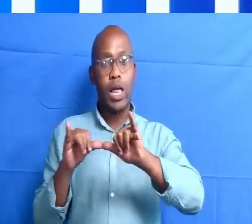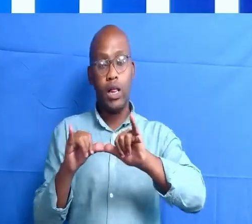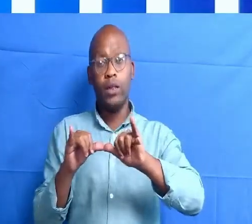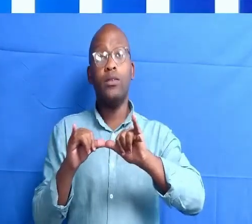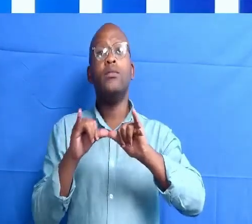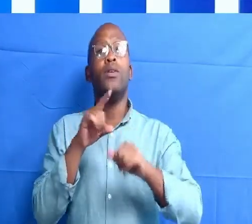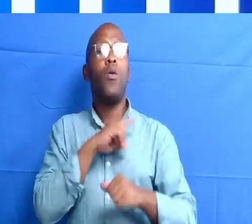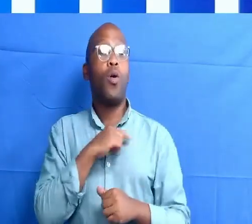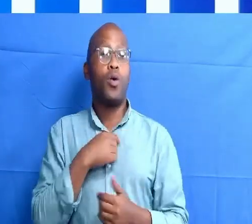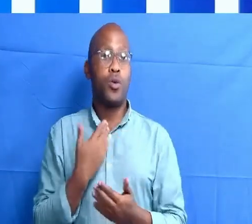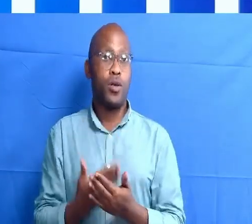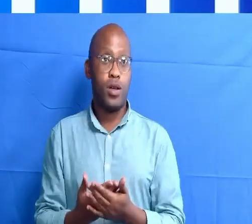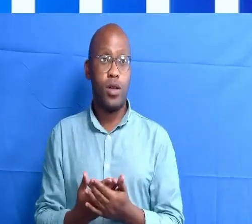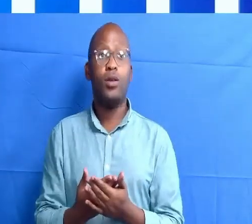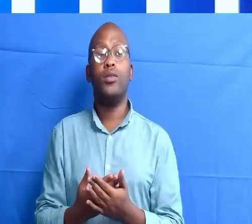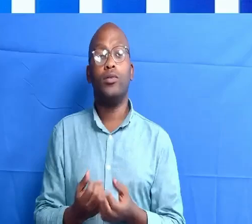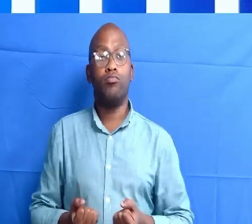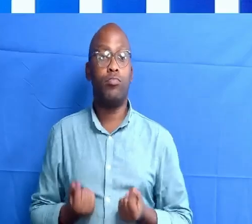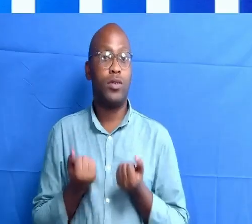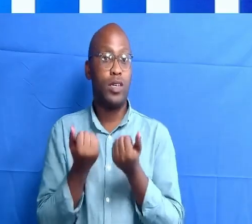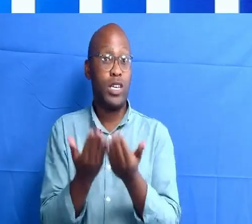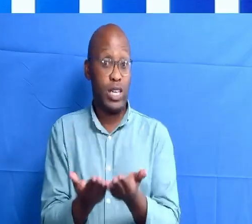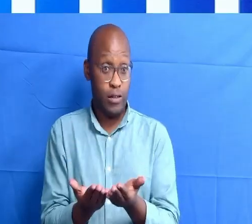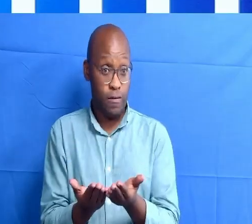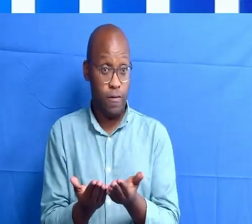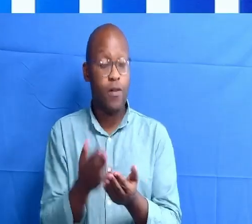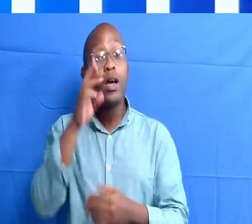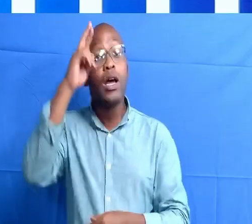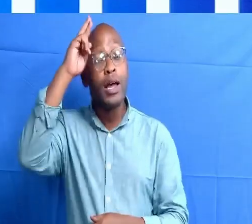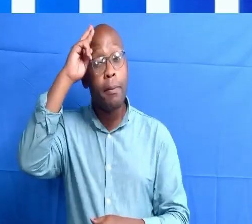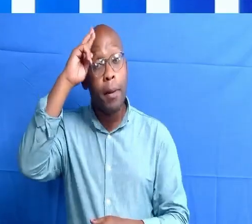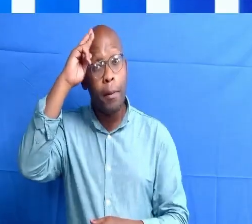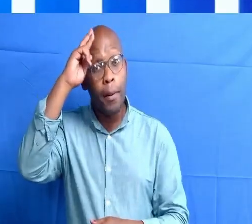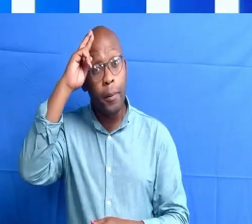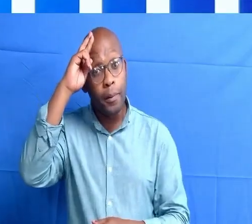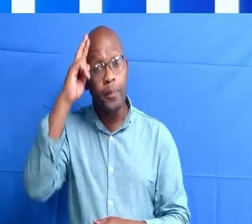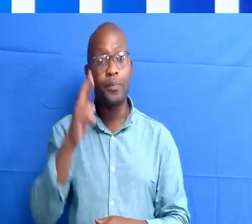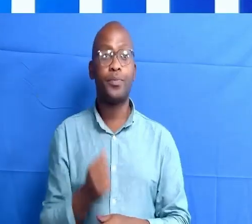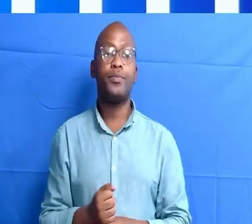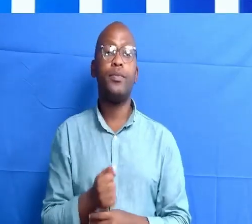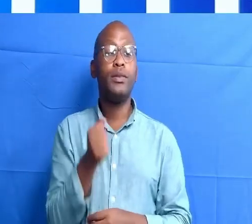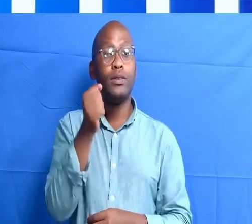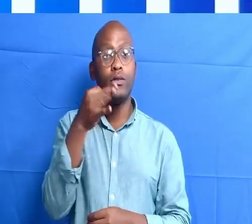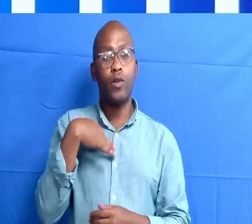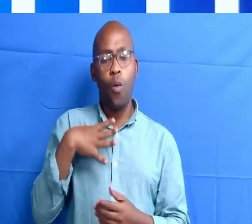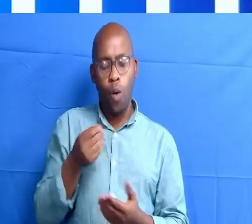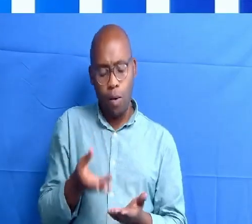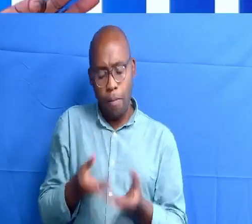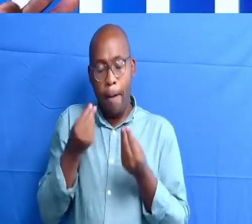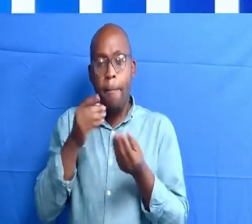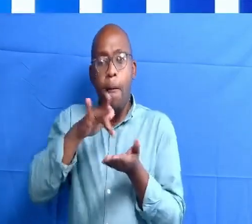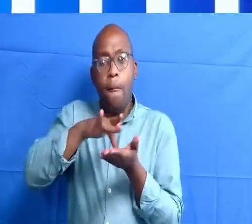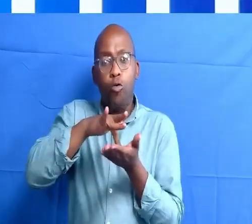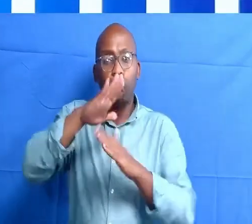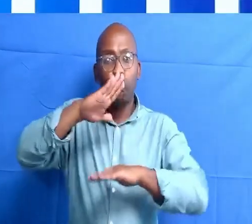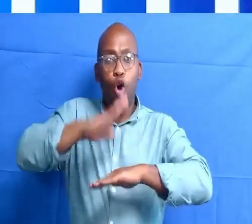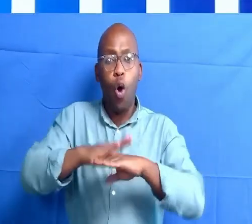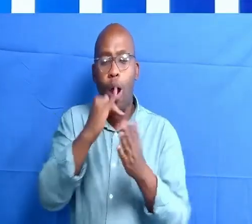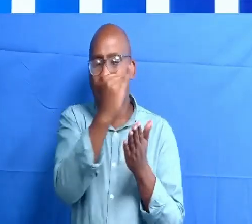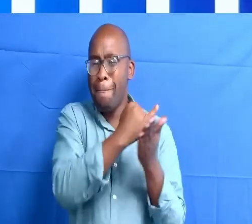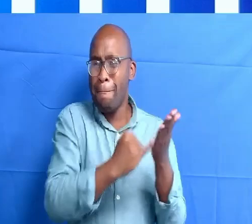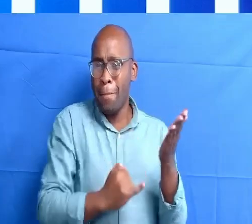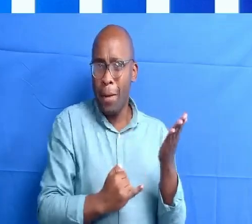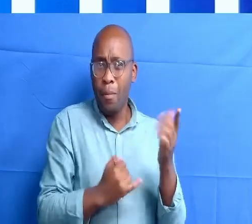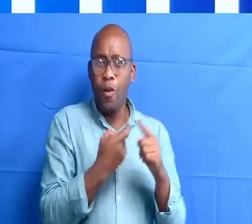actual distance that you need to build. Remember, to locate the position on the map, where are you